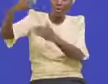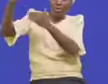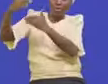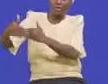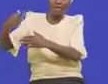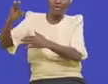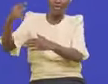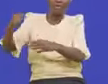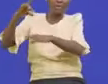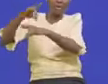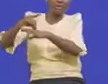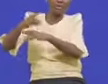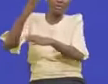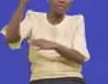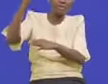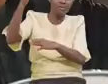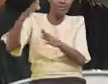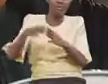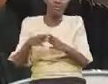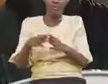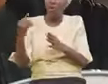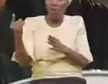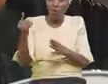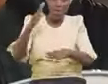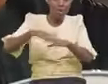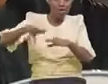Le anyigba ba kpa keme dzi ekoe.